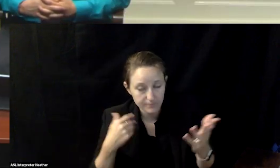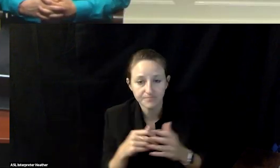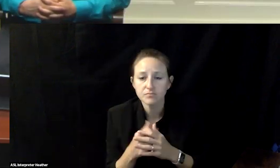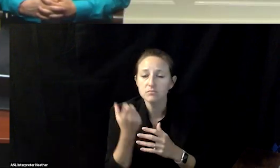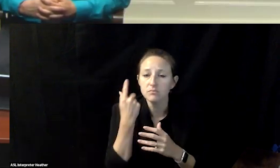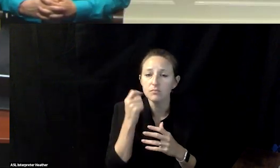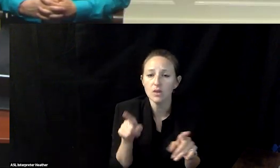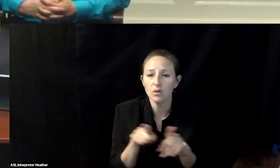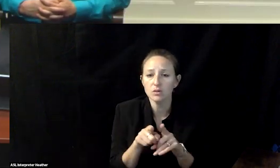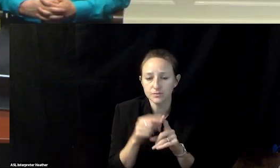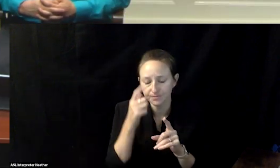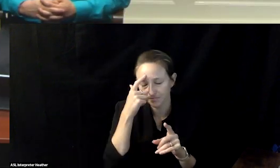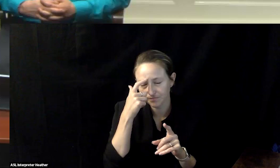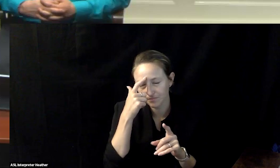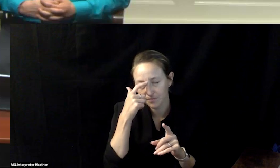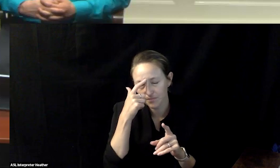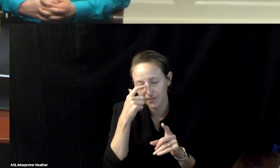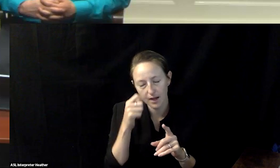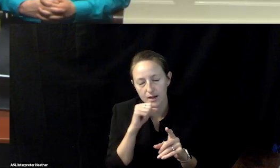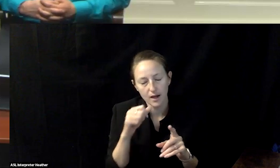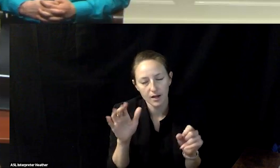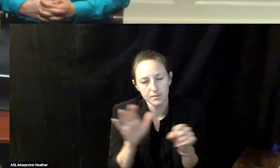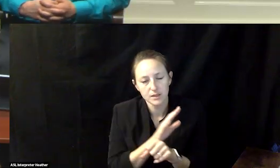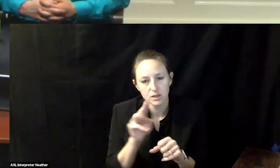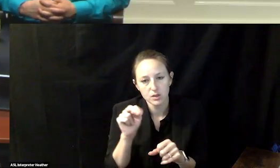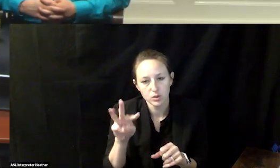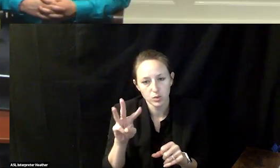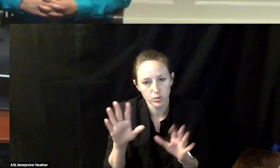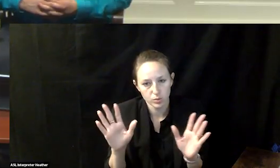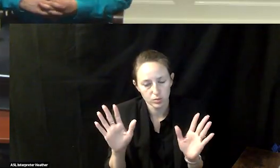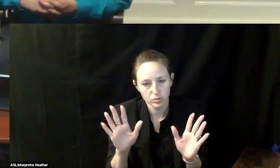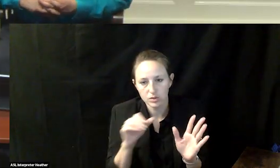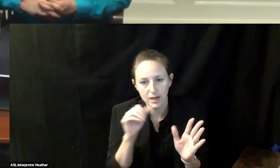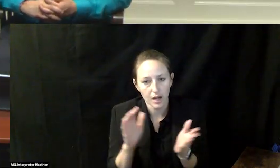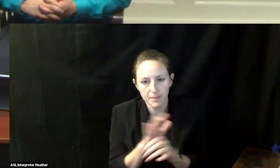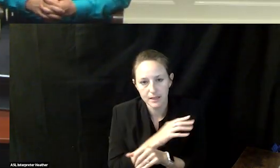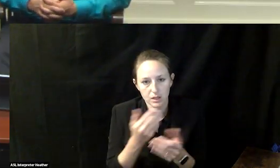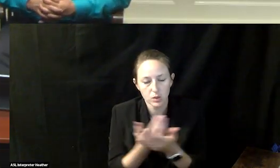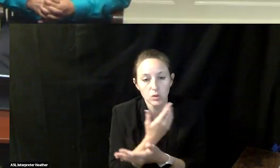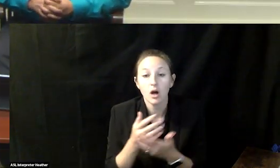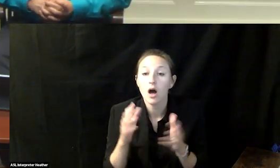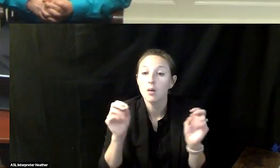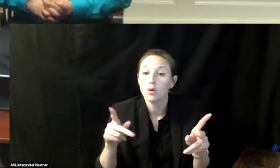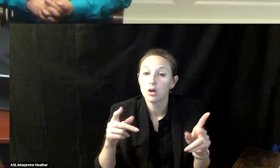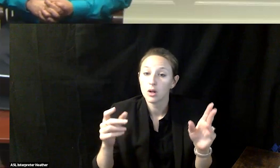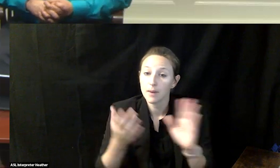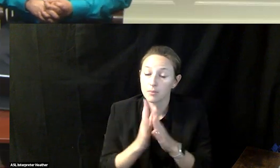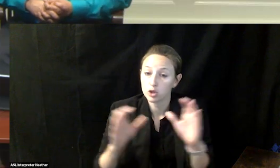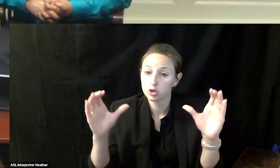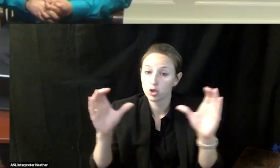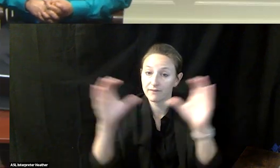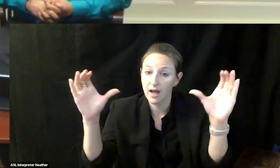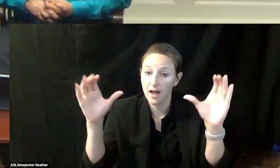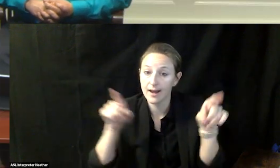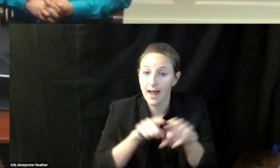now, it's not so new anymore, but there's an opportunity to become certified as an accessibility professional,